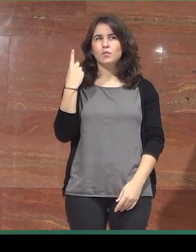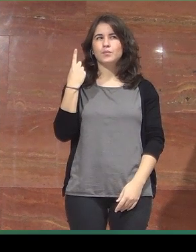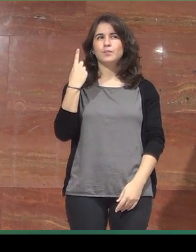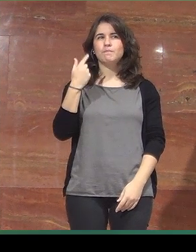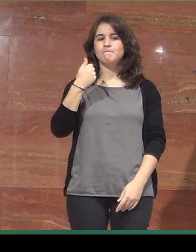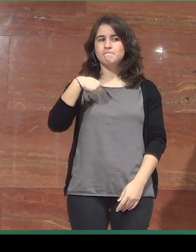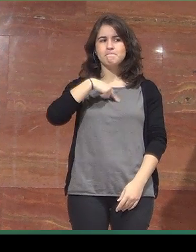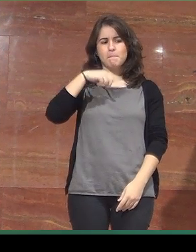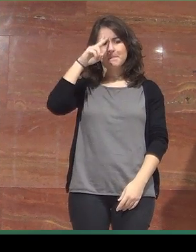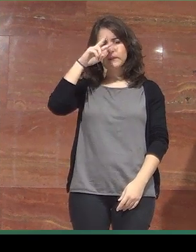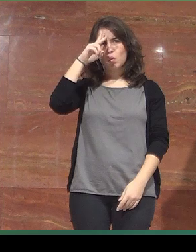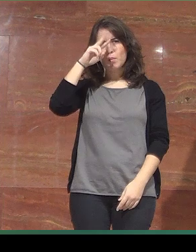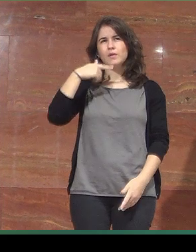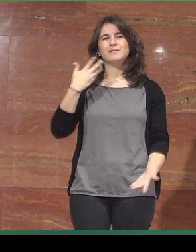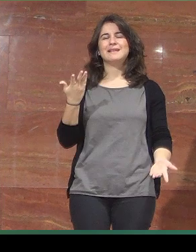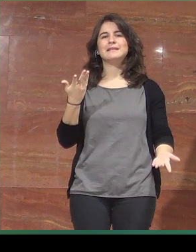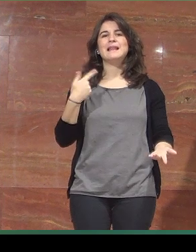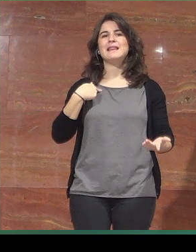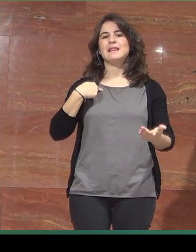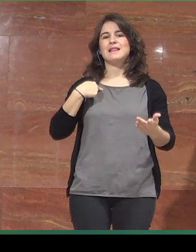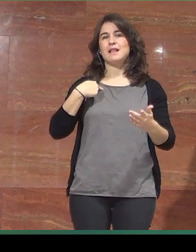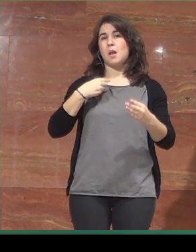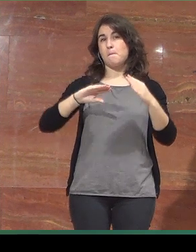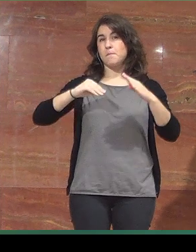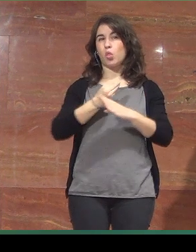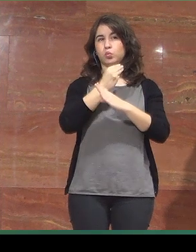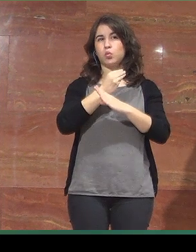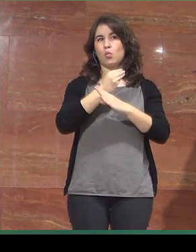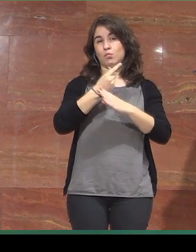on street. I'm just going to talk about the on-street signage system for a moment.